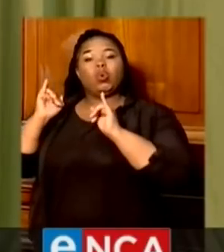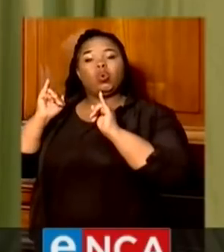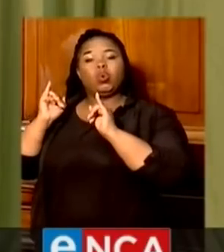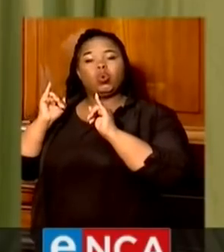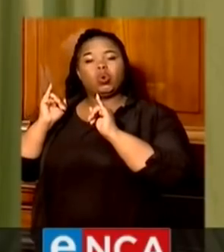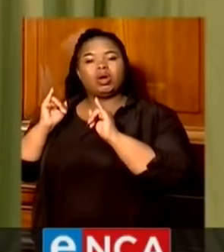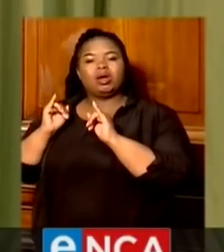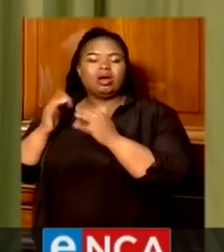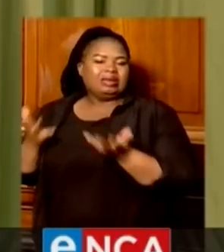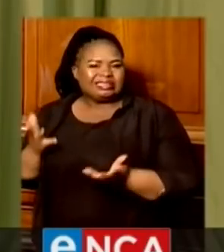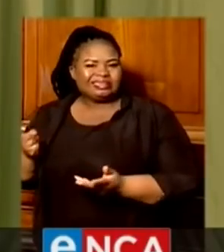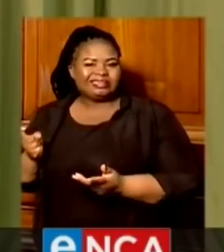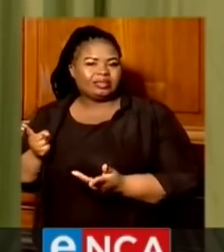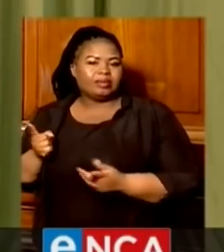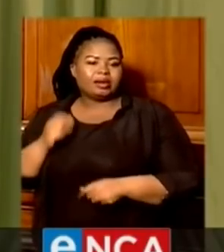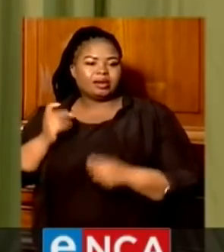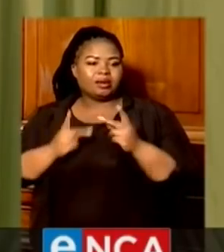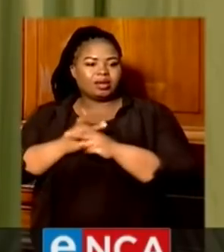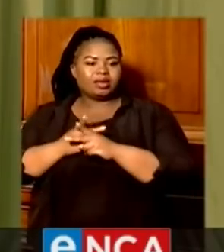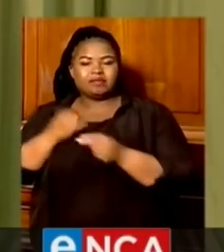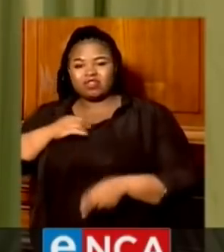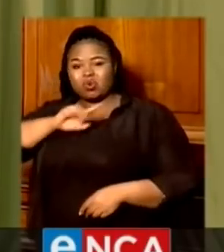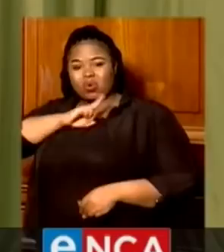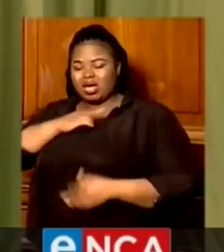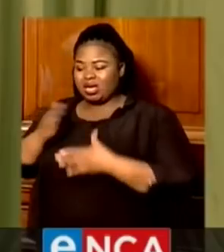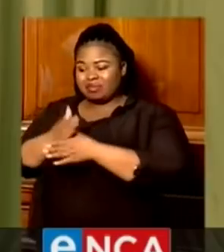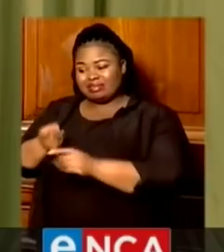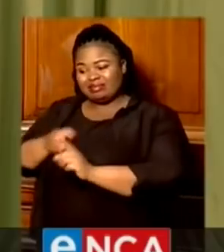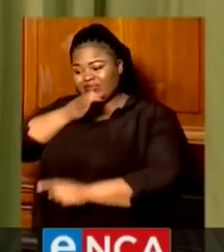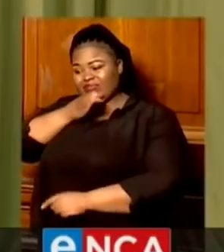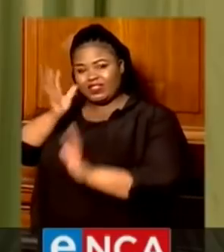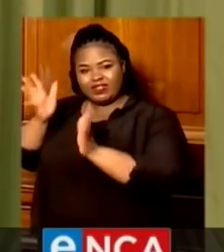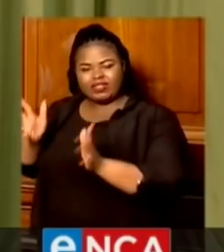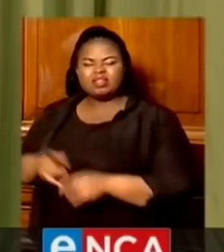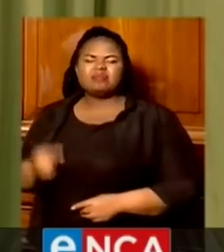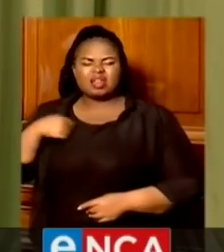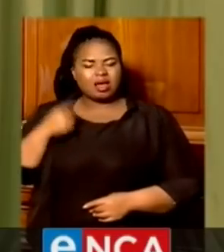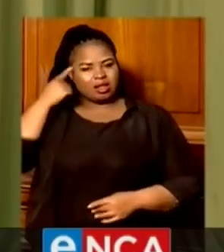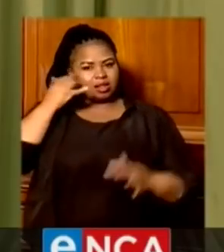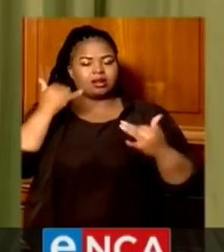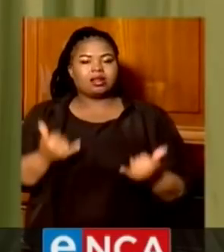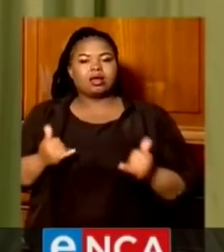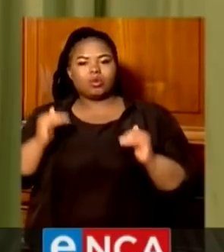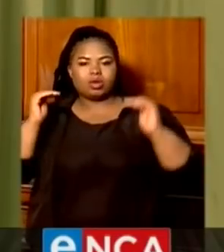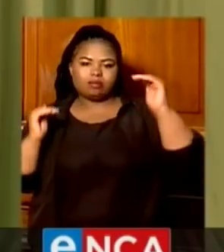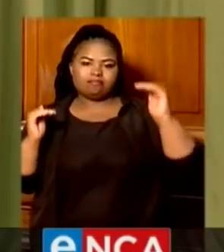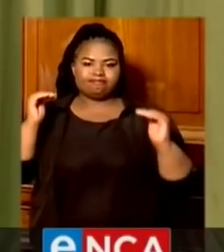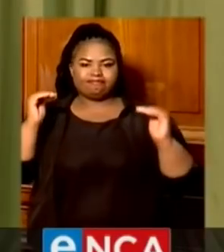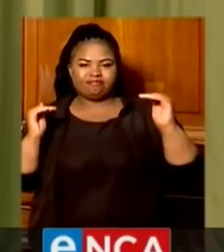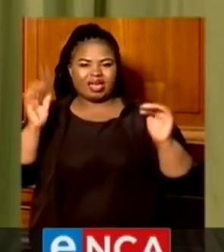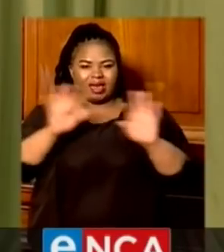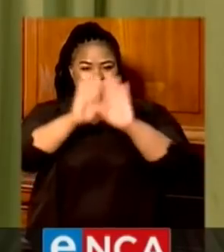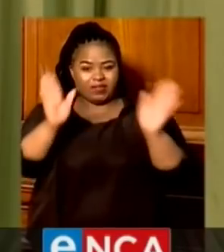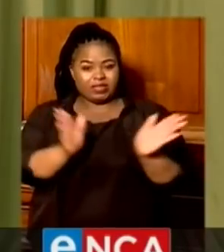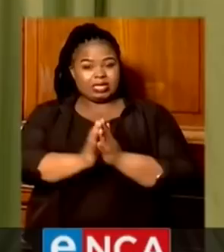trauma. And so I think our people need to understand, therefore, that we're trying to balance everything here properly. Alcohol is a